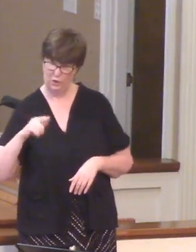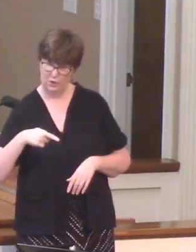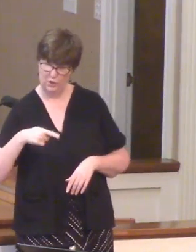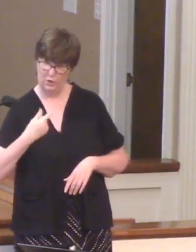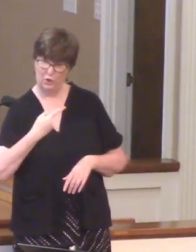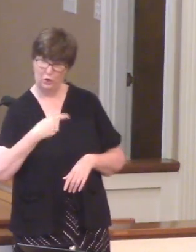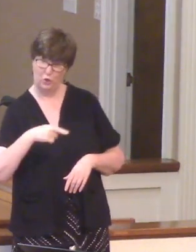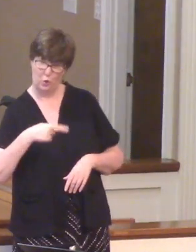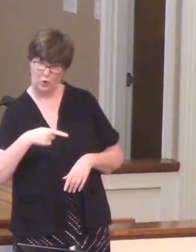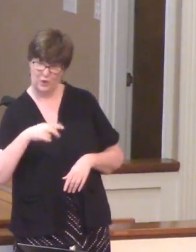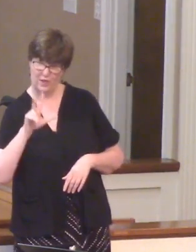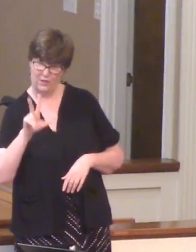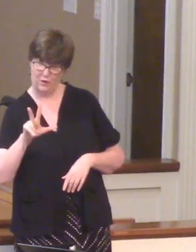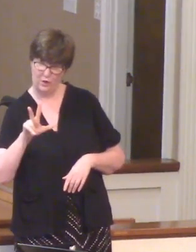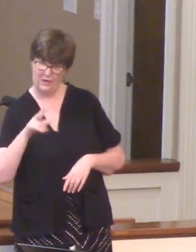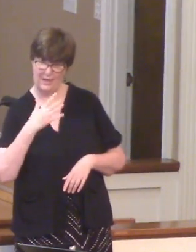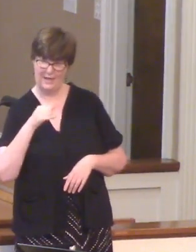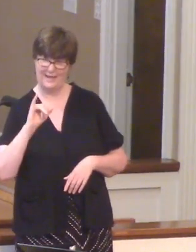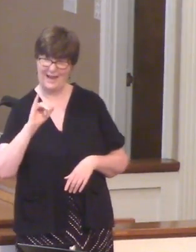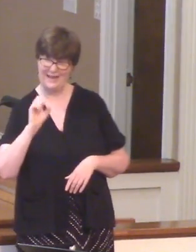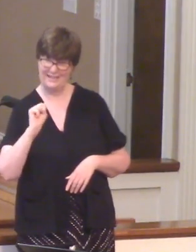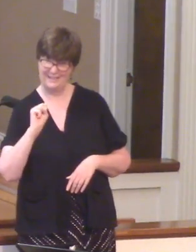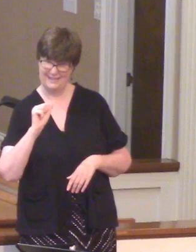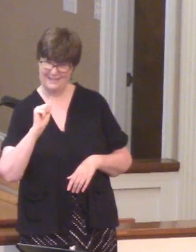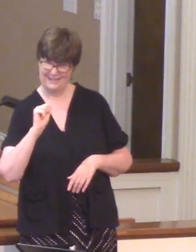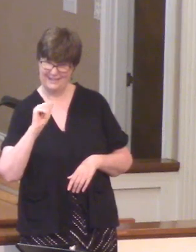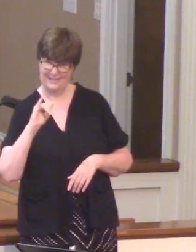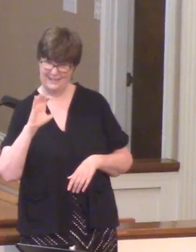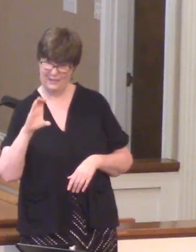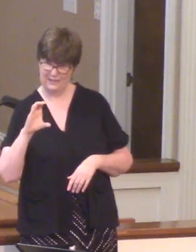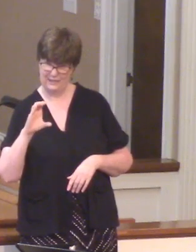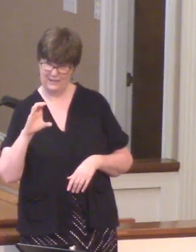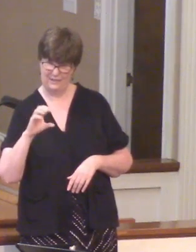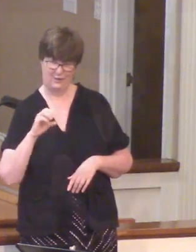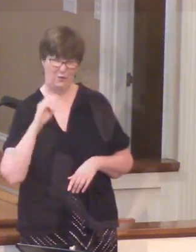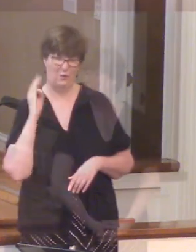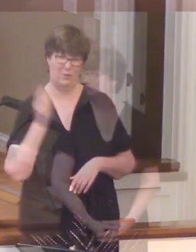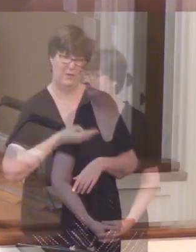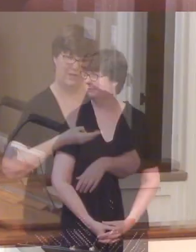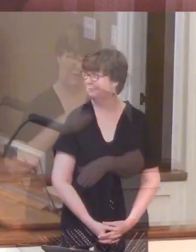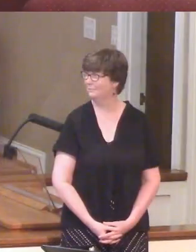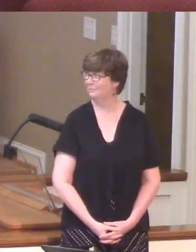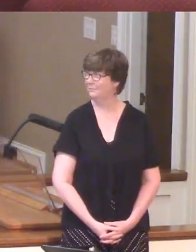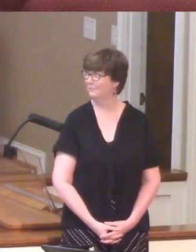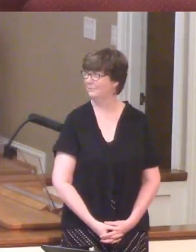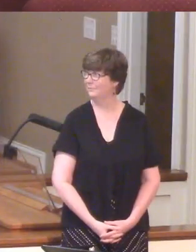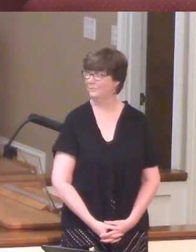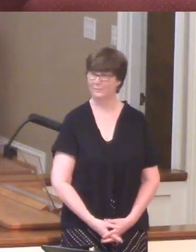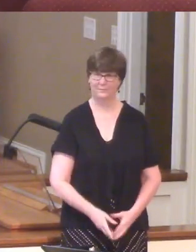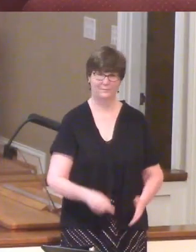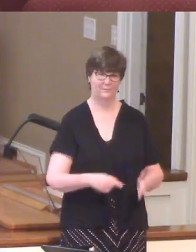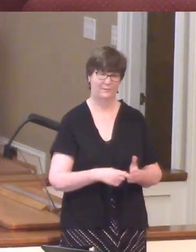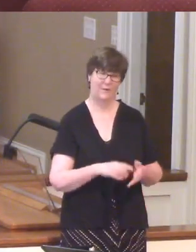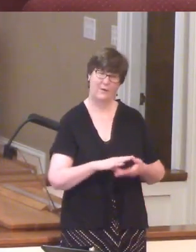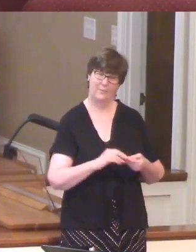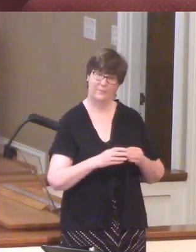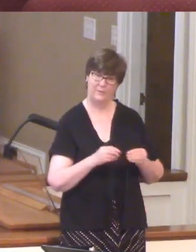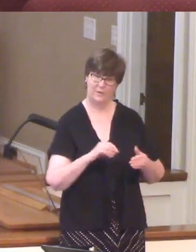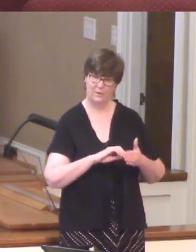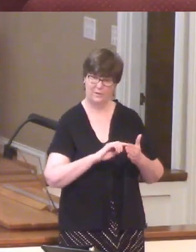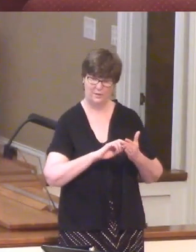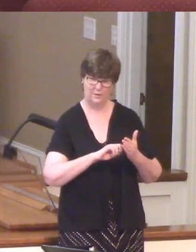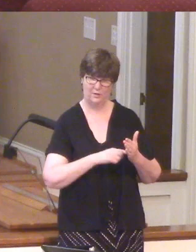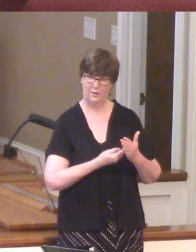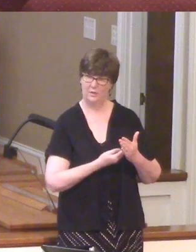III, and Isaac. Pastor George, we hear you gladly today. The story is told about a little